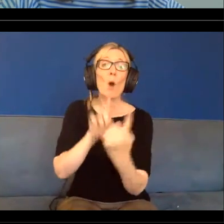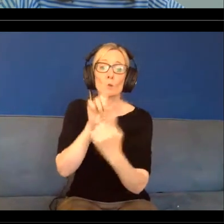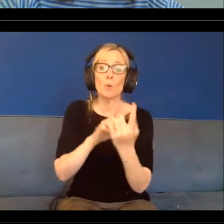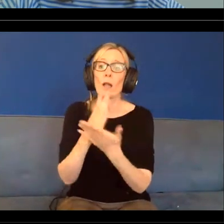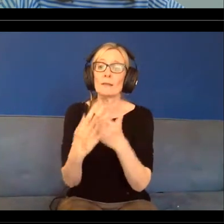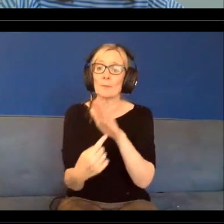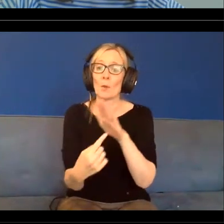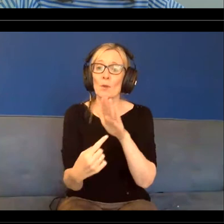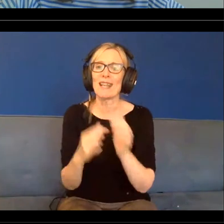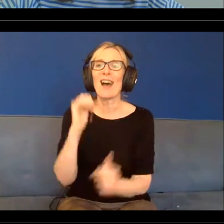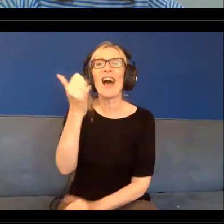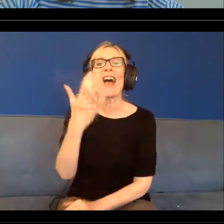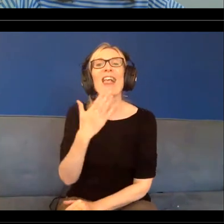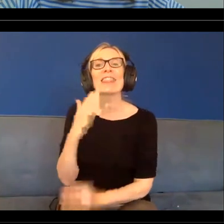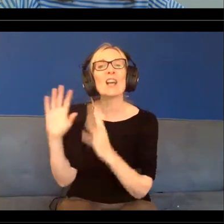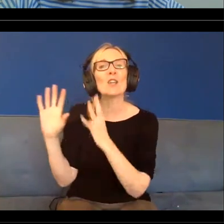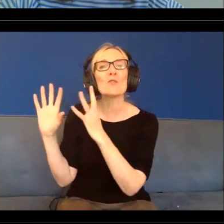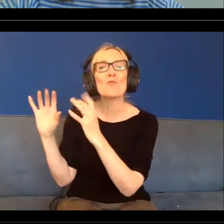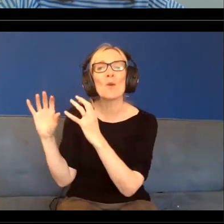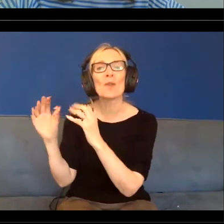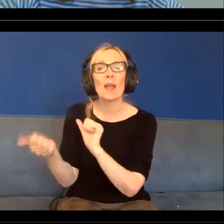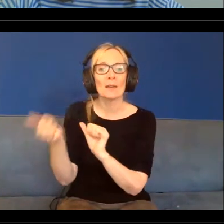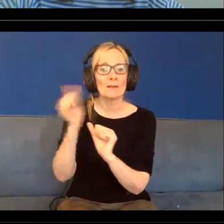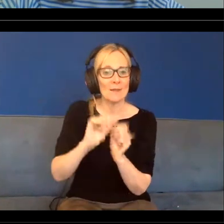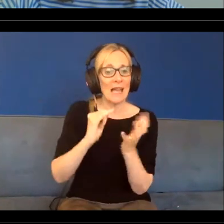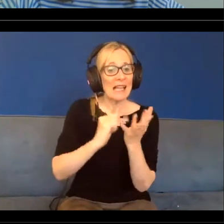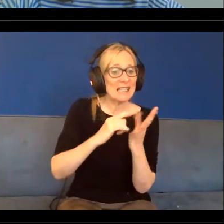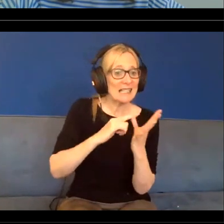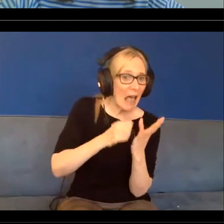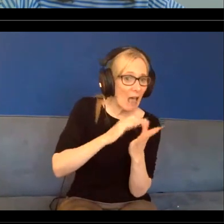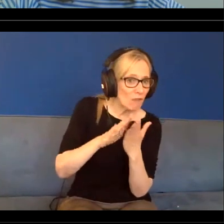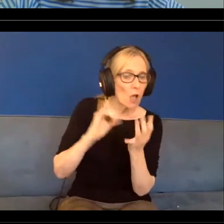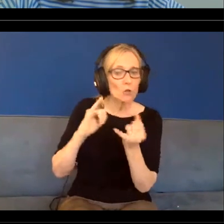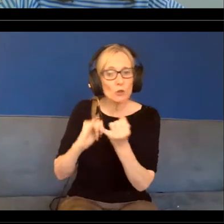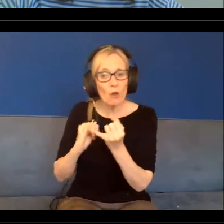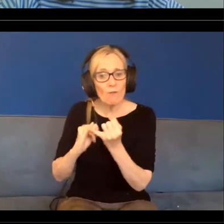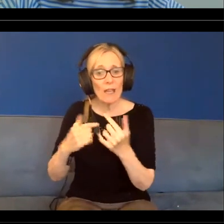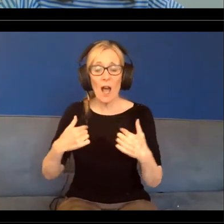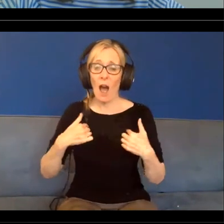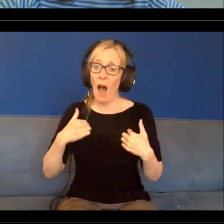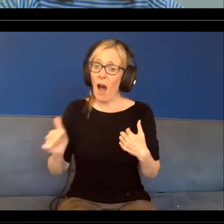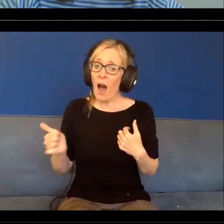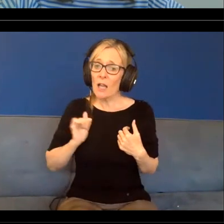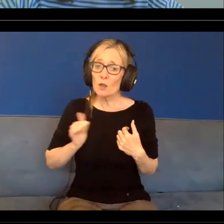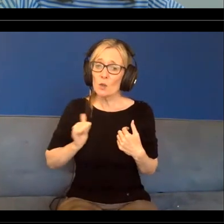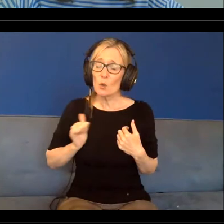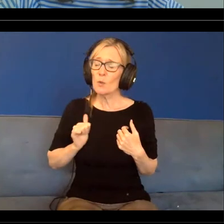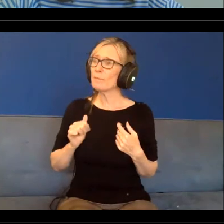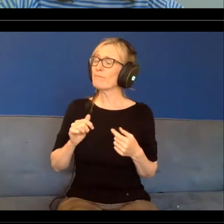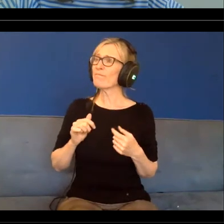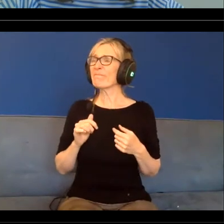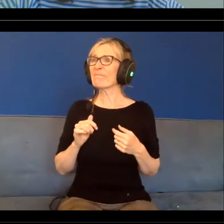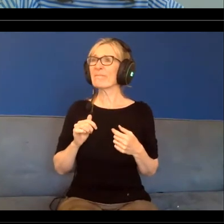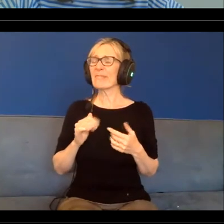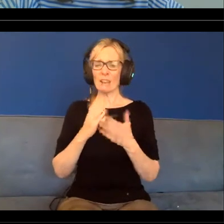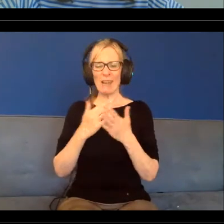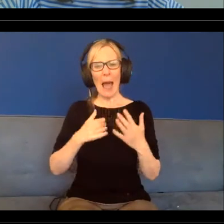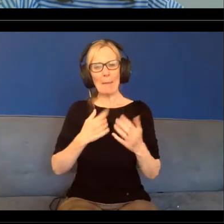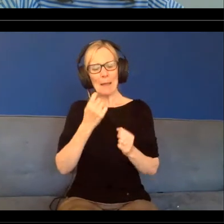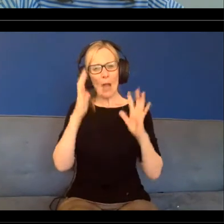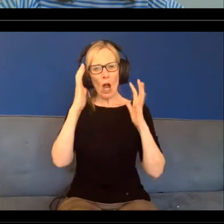Thank you, Ruth. And Sarah and Sophie, I presume that we can't, I'm just slightly concerned